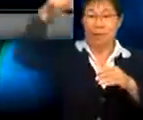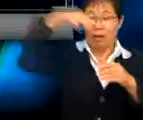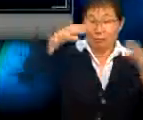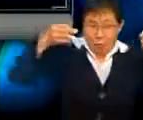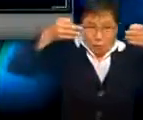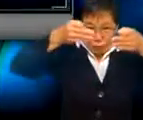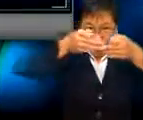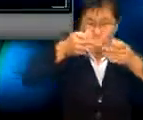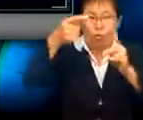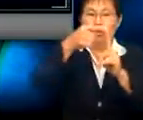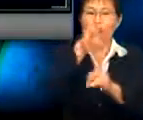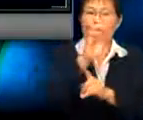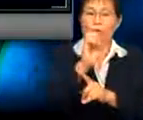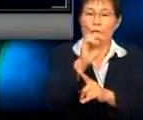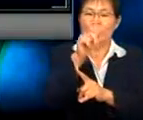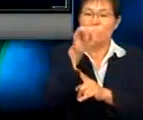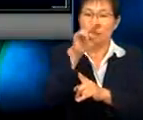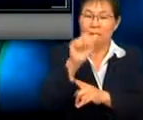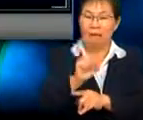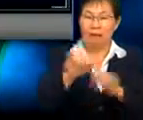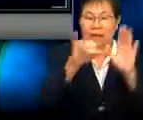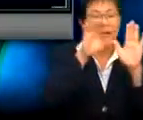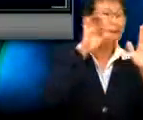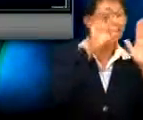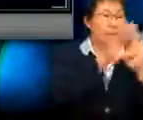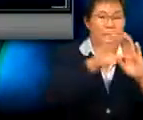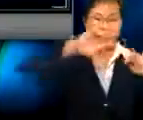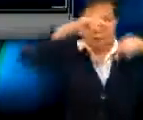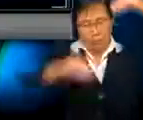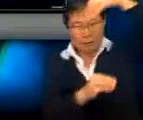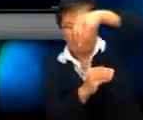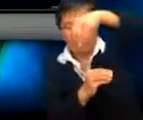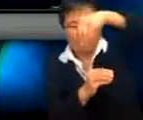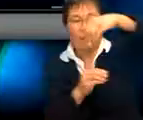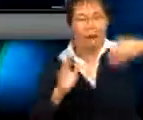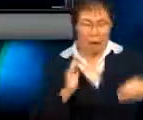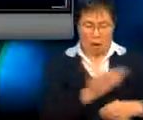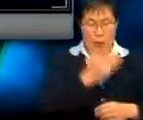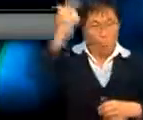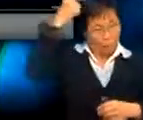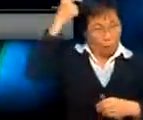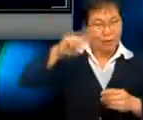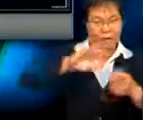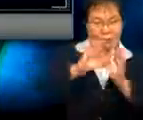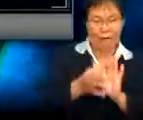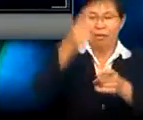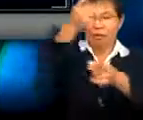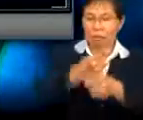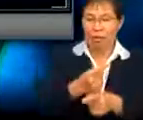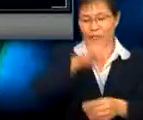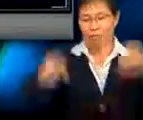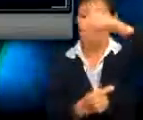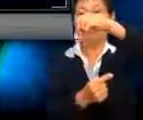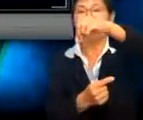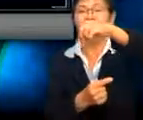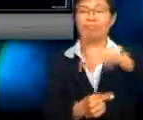The light is focused onto the retina. The image is upside down, but our brain interprets it the